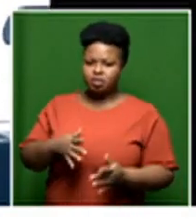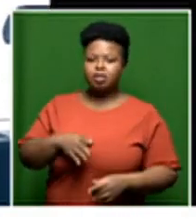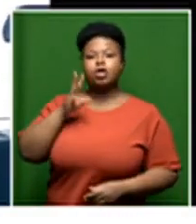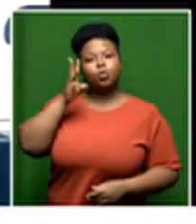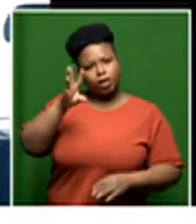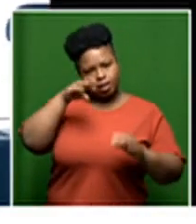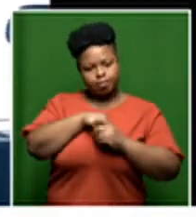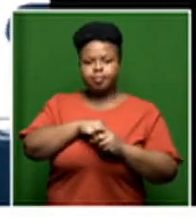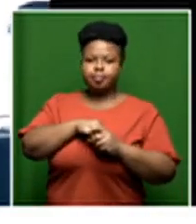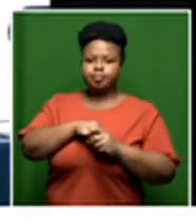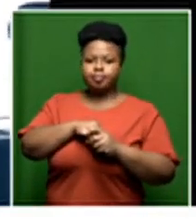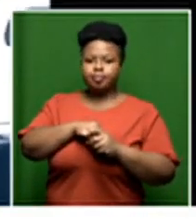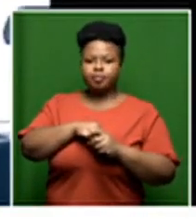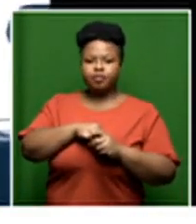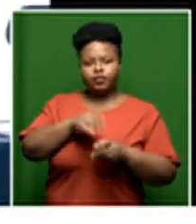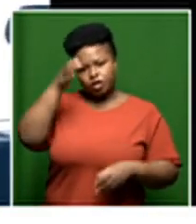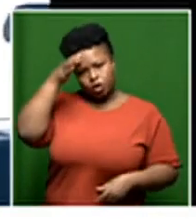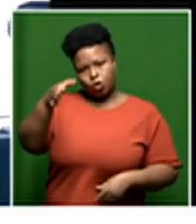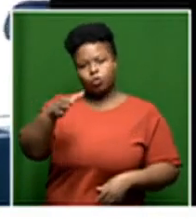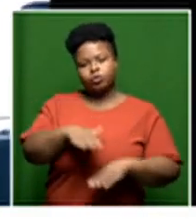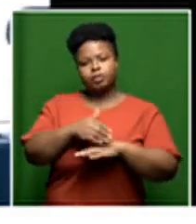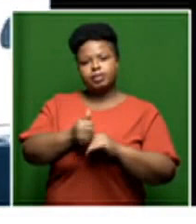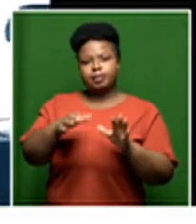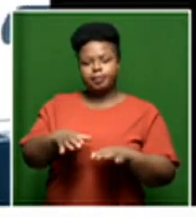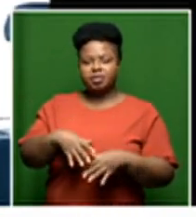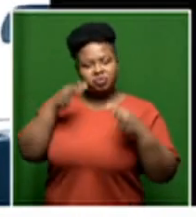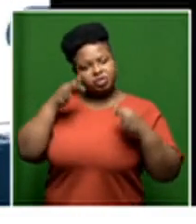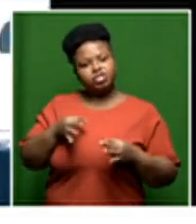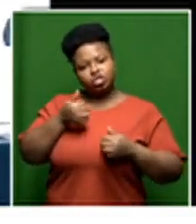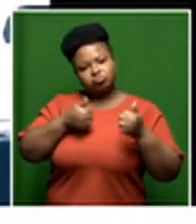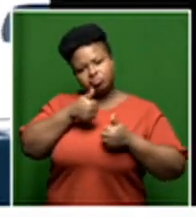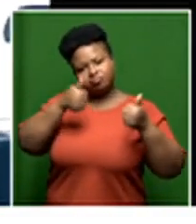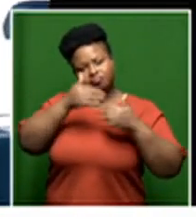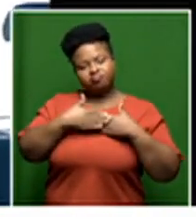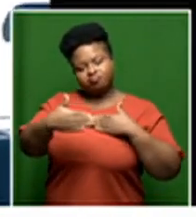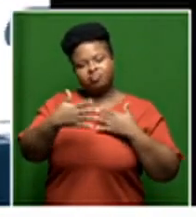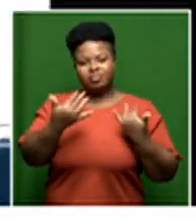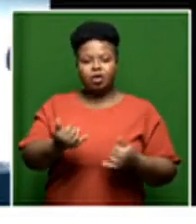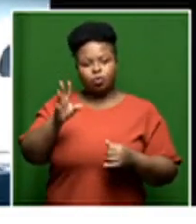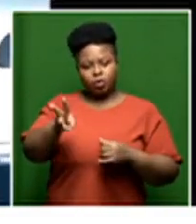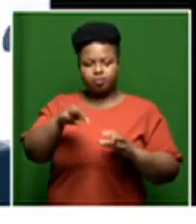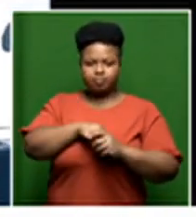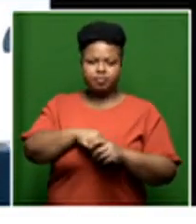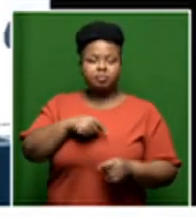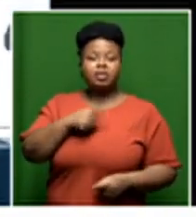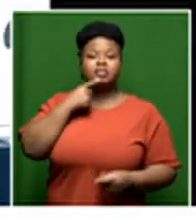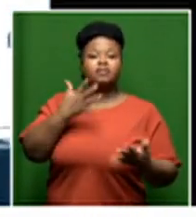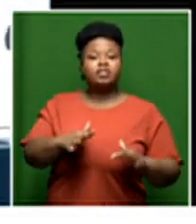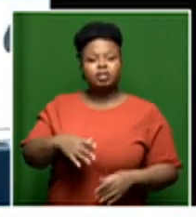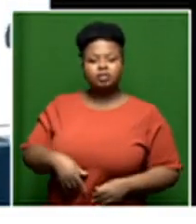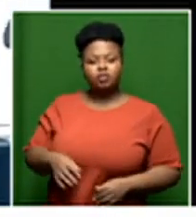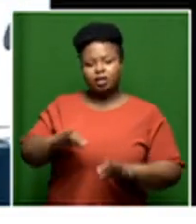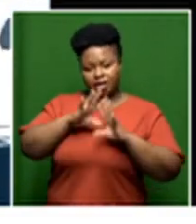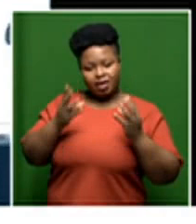part of the coaching setup and the decision-making heading forward. And as I've said, we are basing